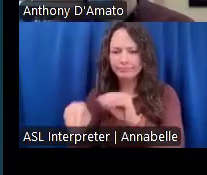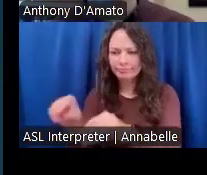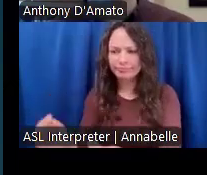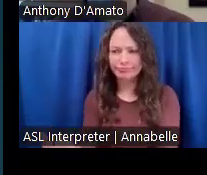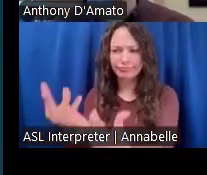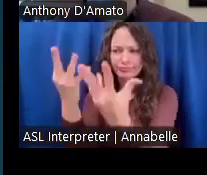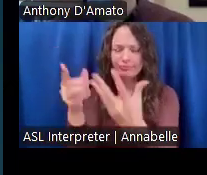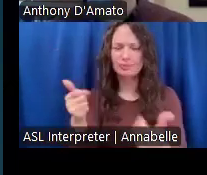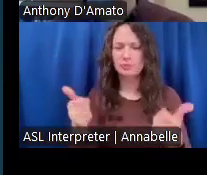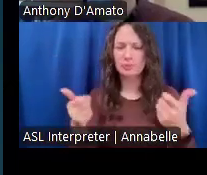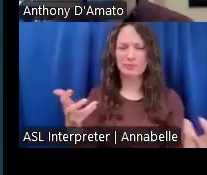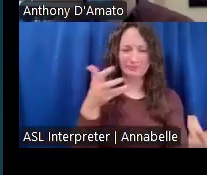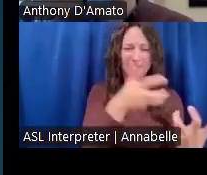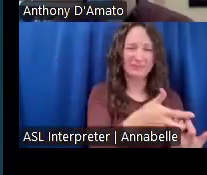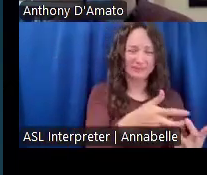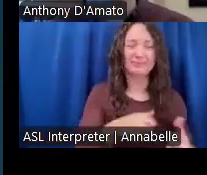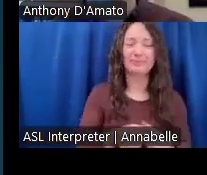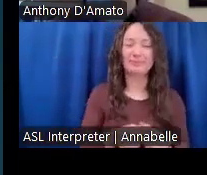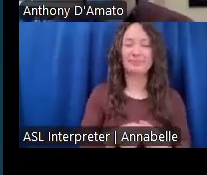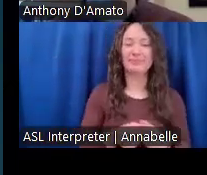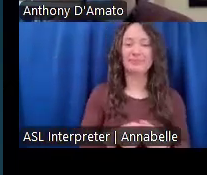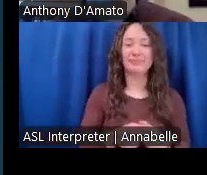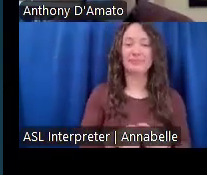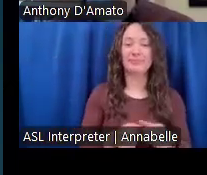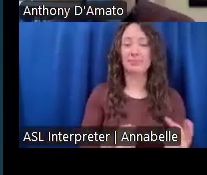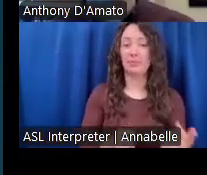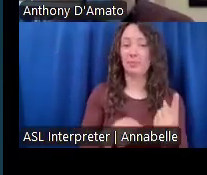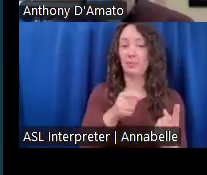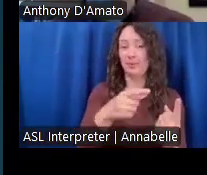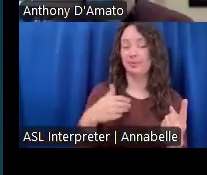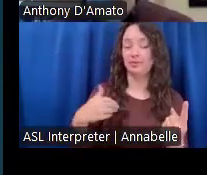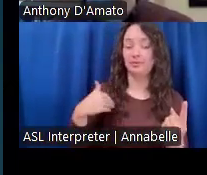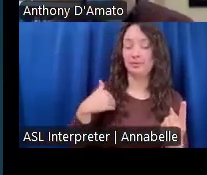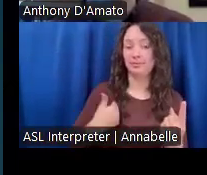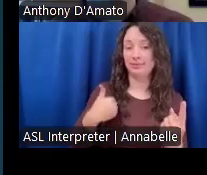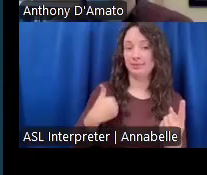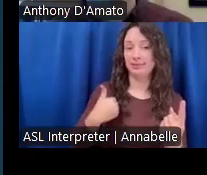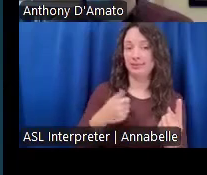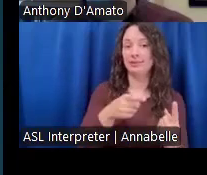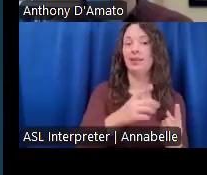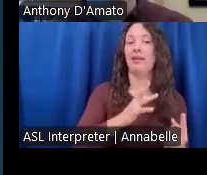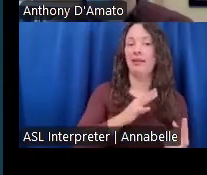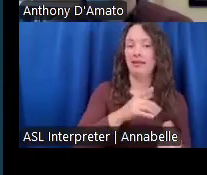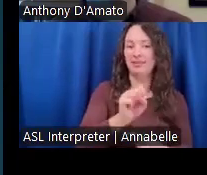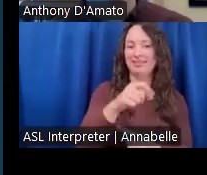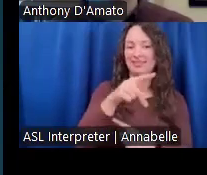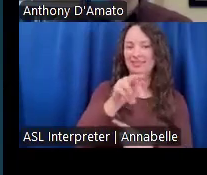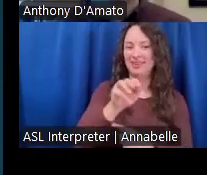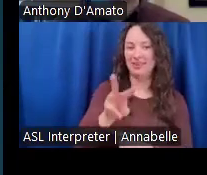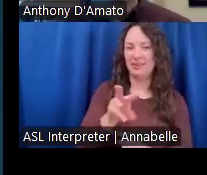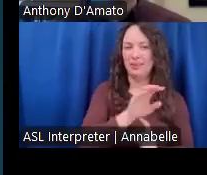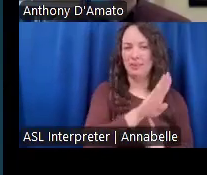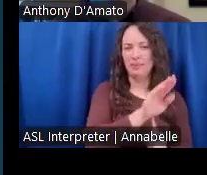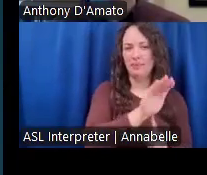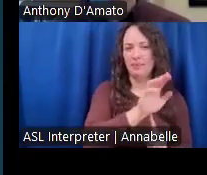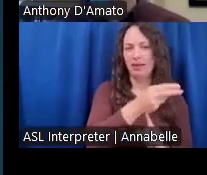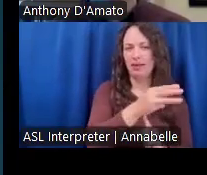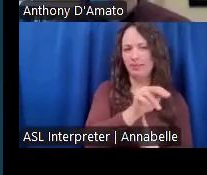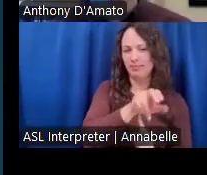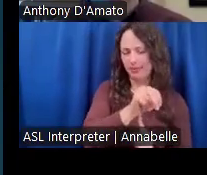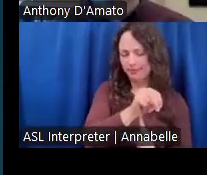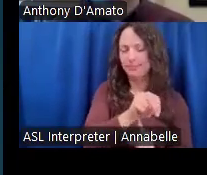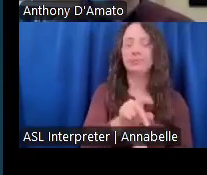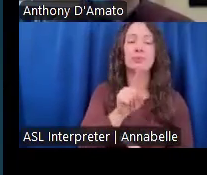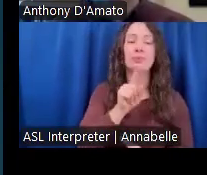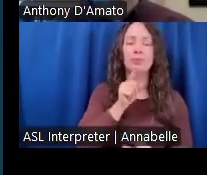And this is one of my featured species with Bachman sparrow. So even though we're doing a lot of burning and we're doing a lot of habitat that should be